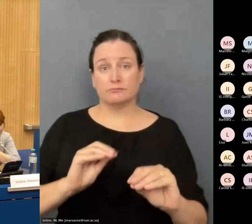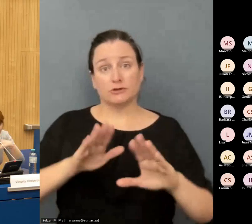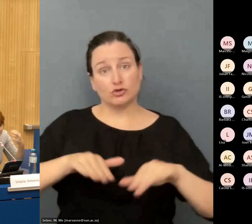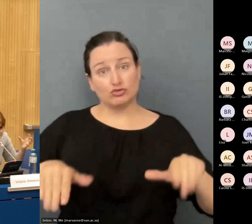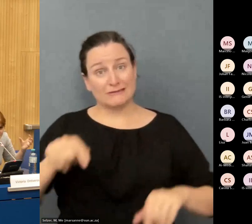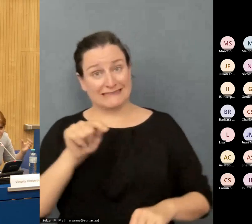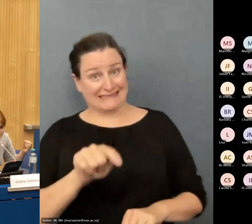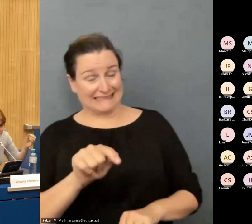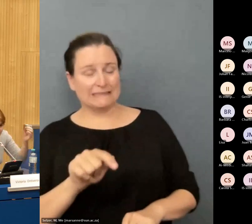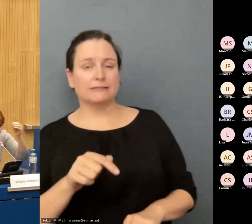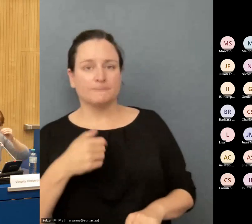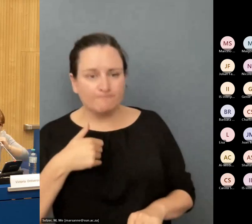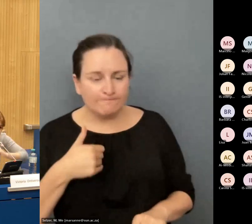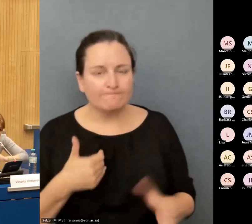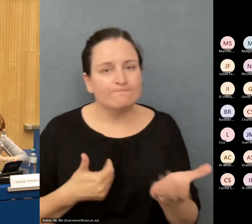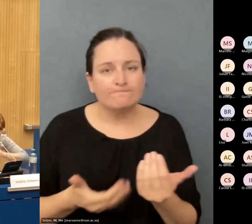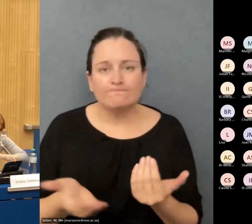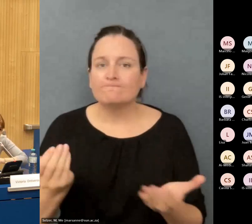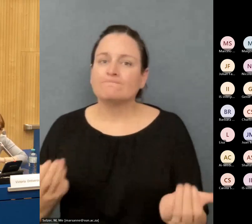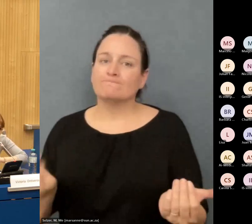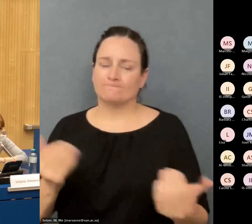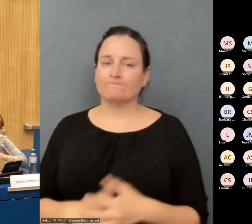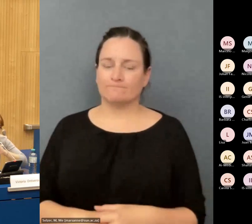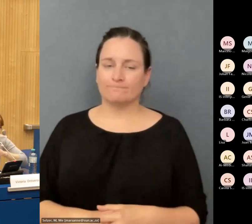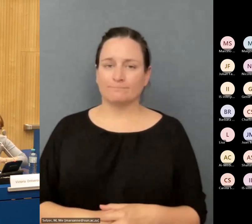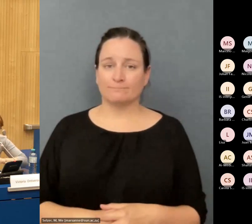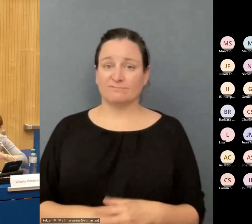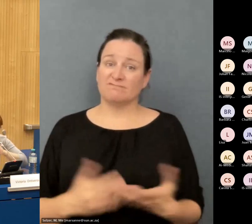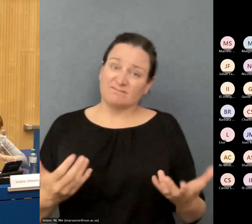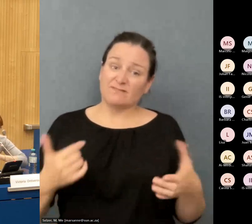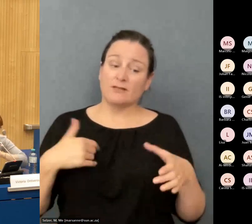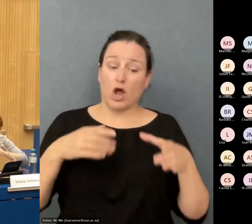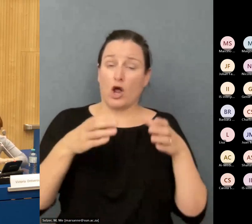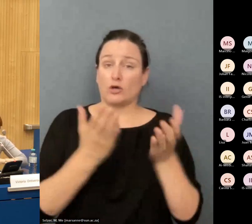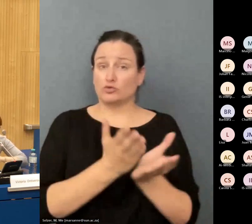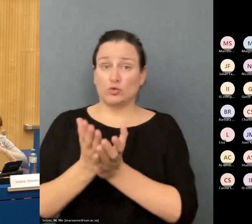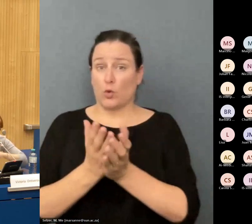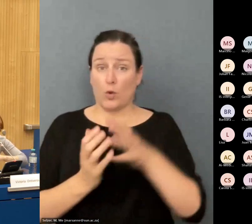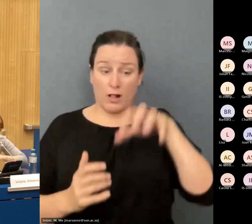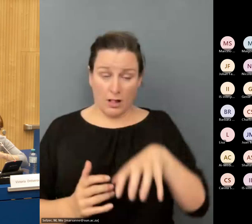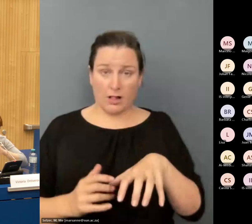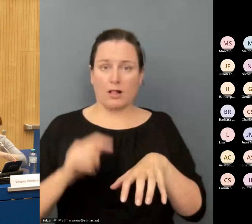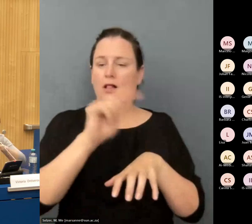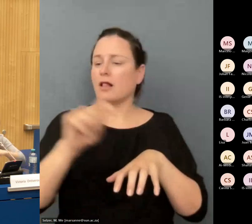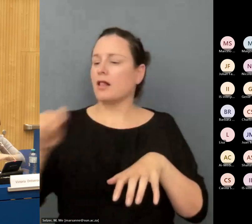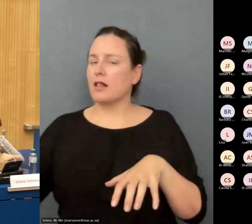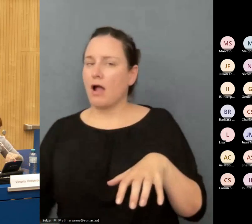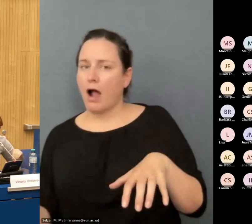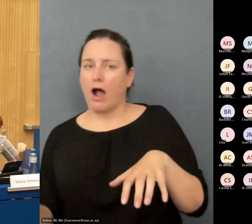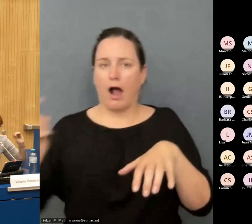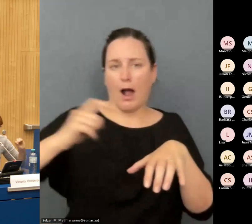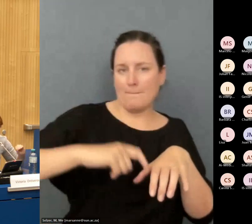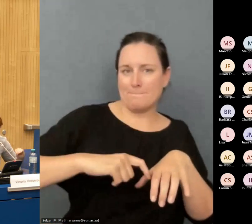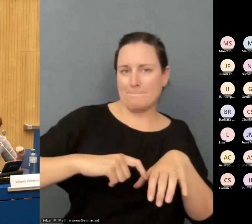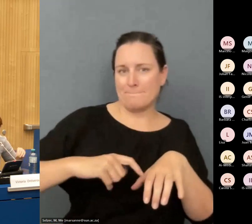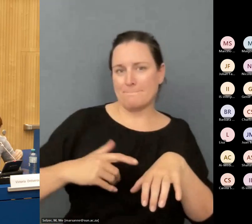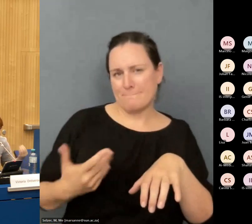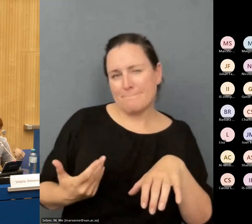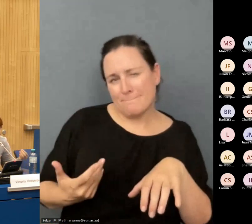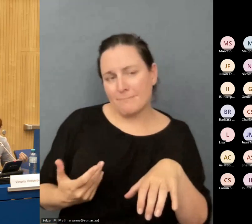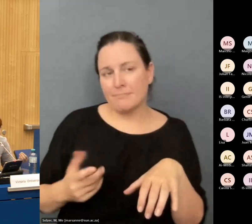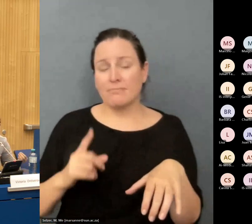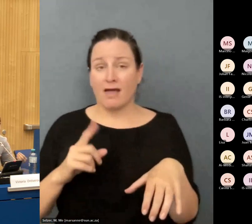reach these communities. So they have to go to this school is also to strengthen the students. So when they grow up, they